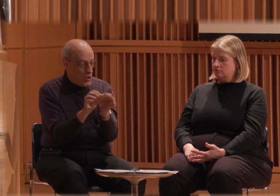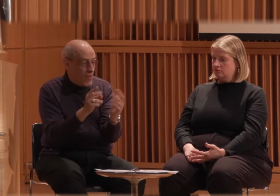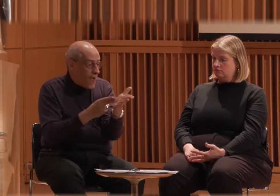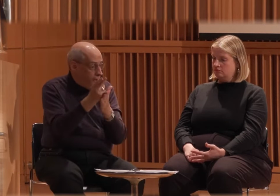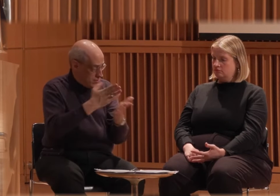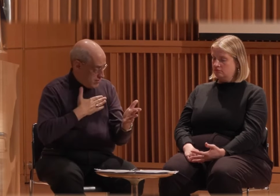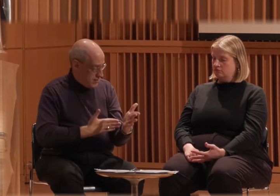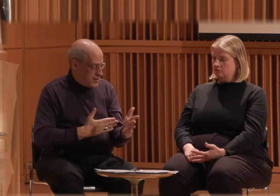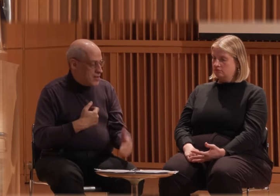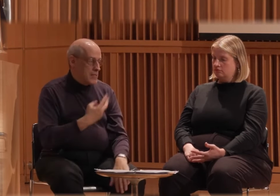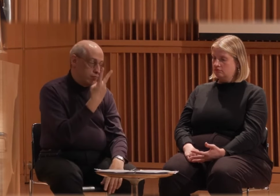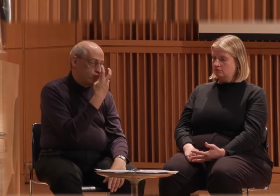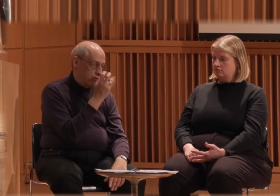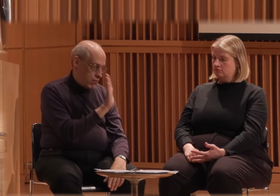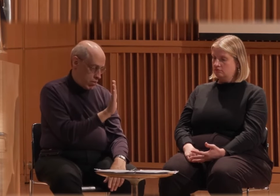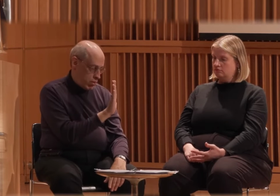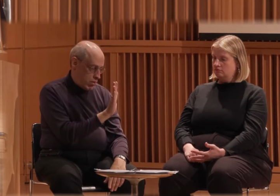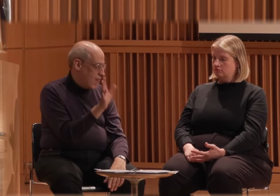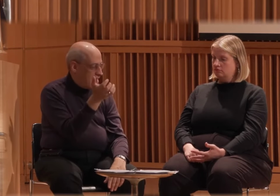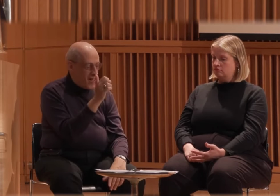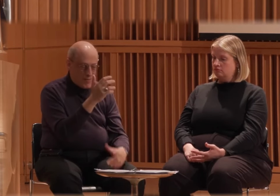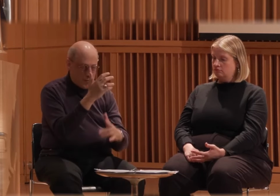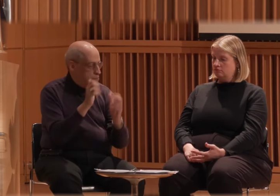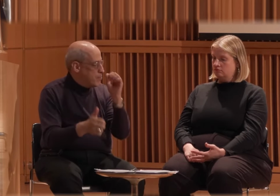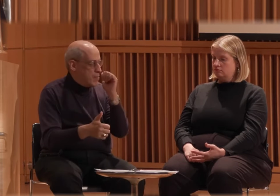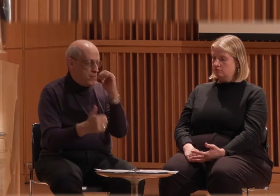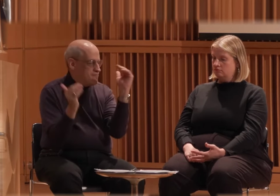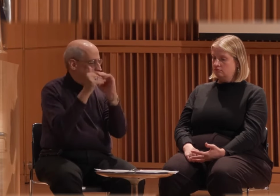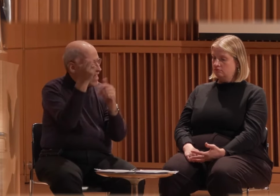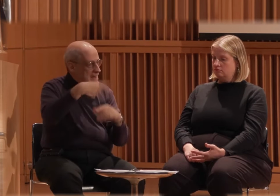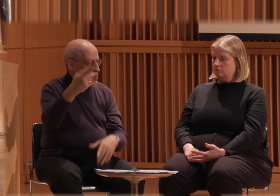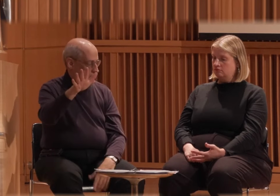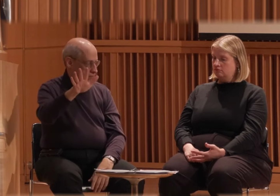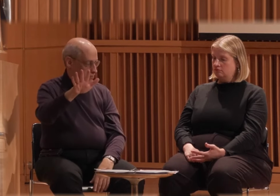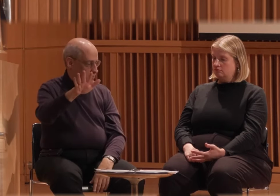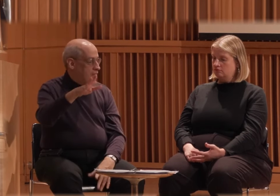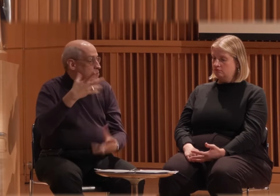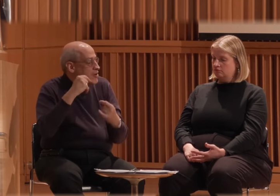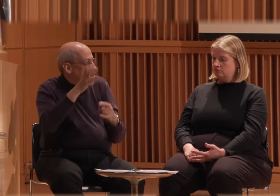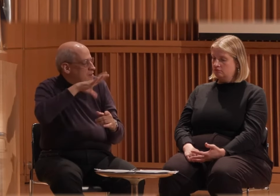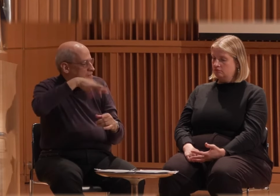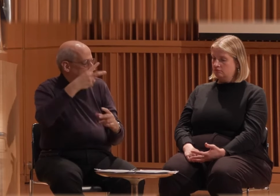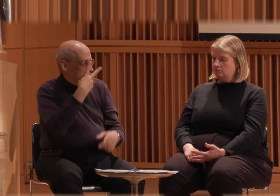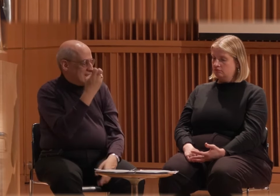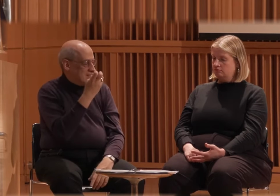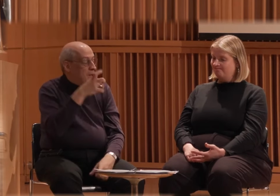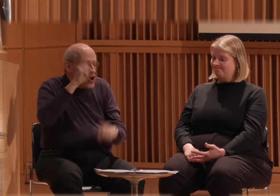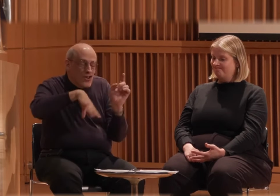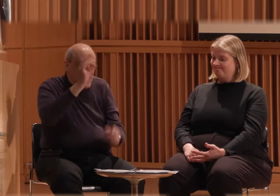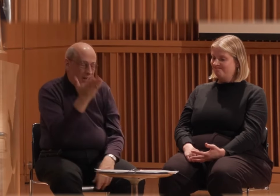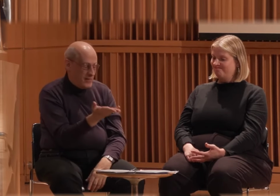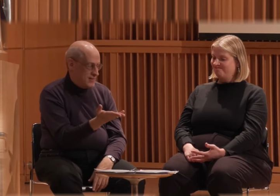be as cynical as anybody in this room, and I've tried to find the cynicism here, and I can't really find it.